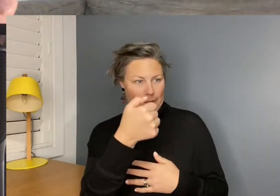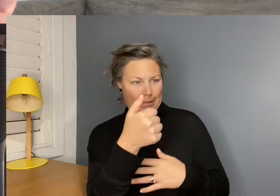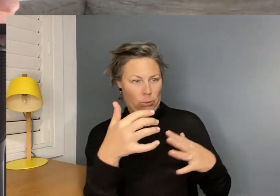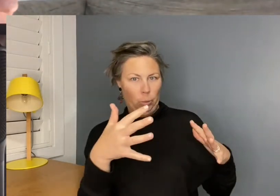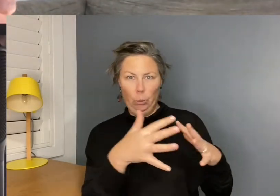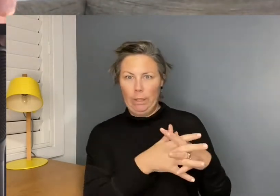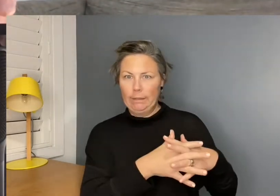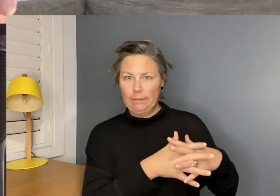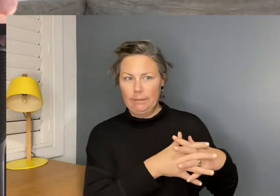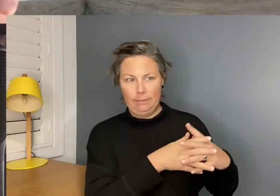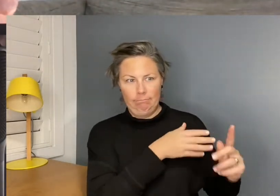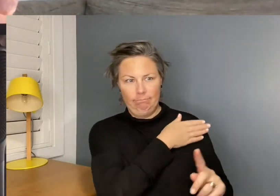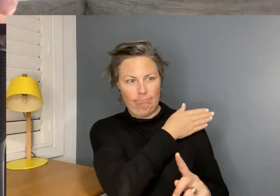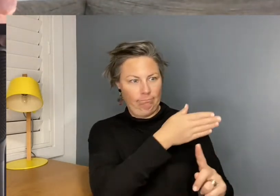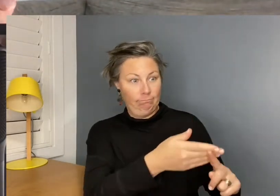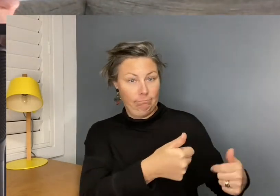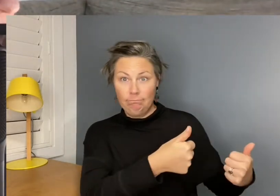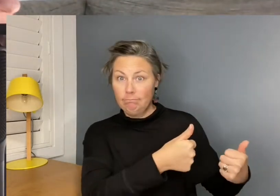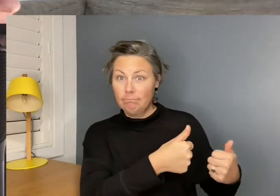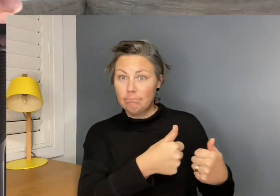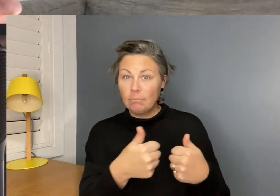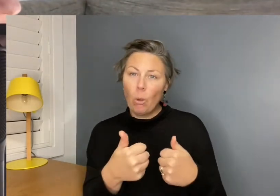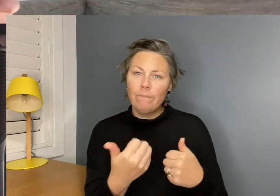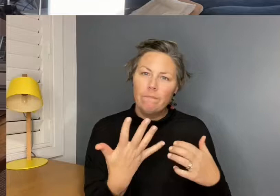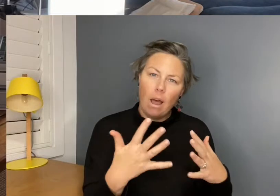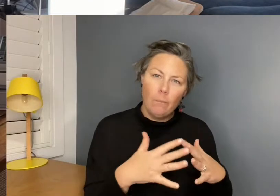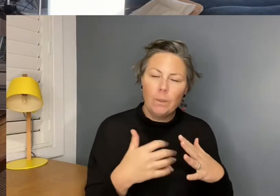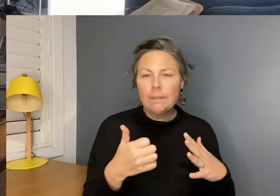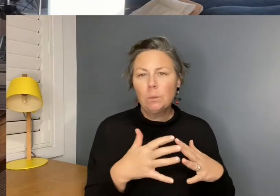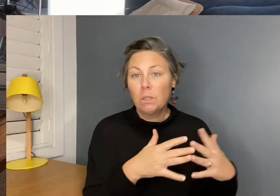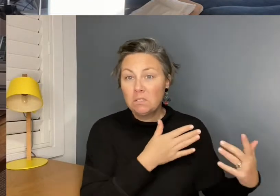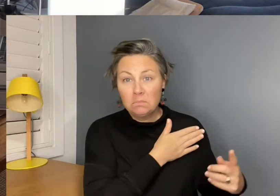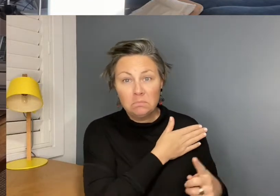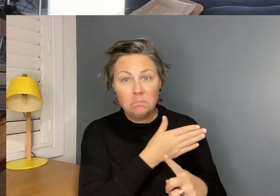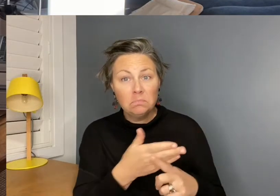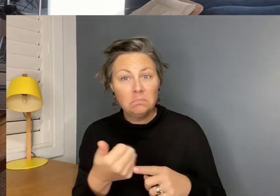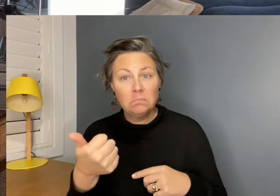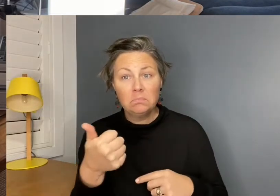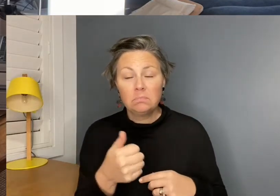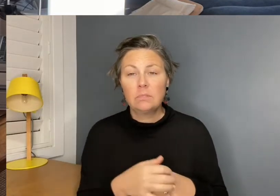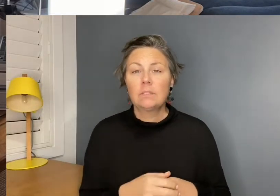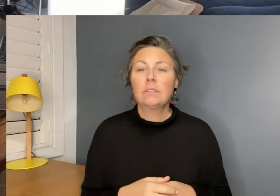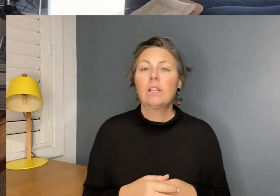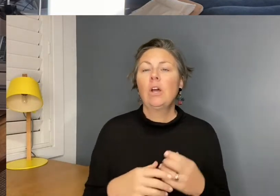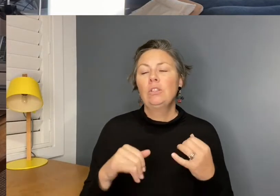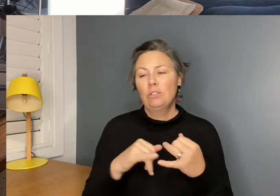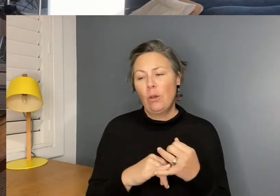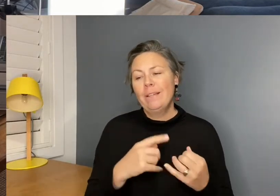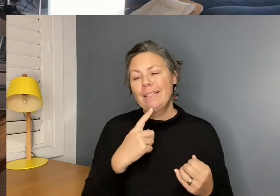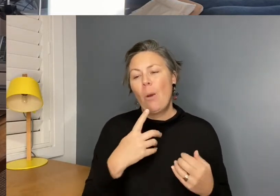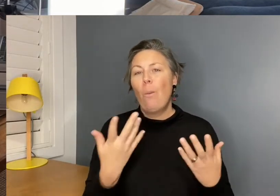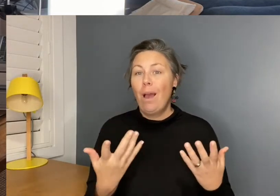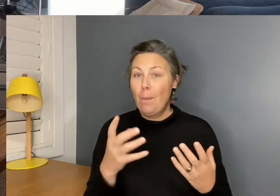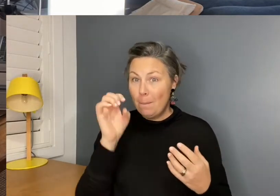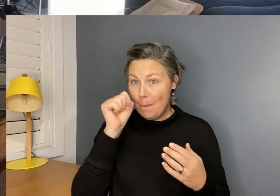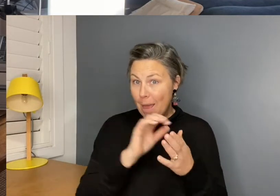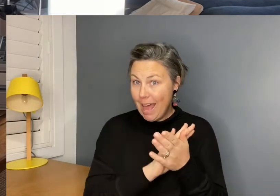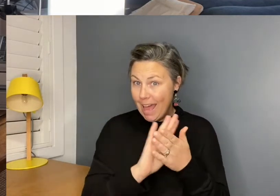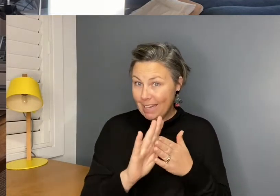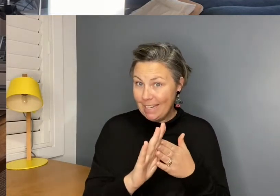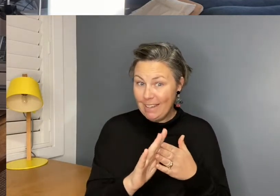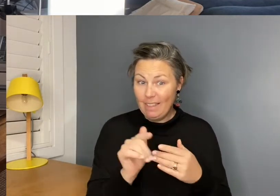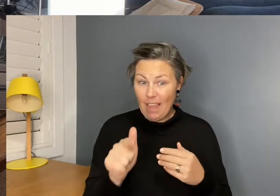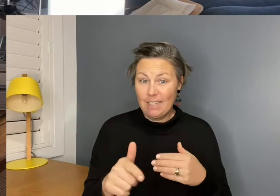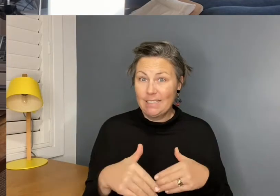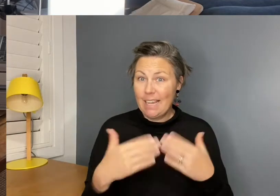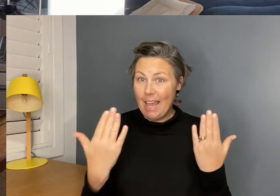have you found the last 6 weeks or 5 weeks? So, as I was saying earlier, Honey had gastro the day